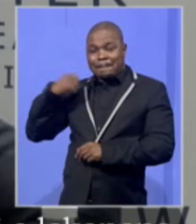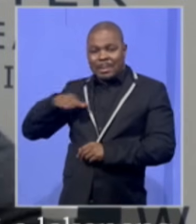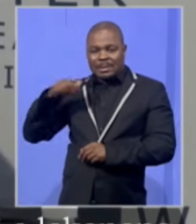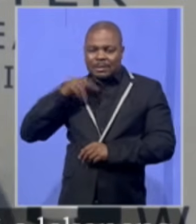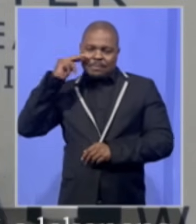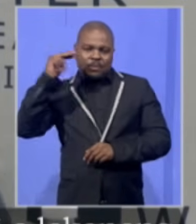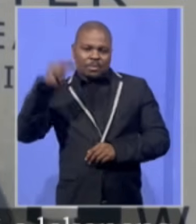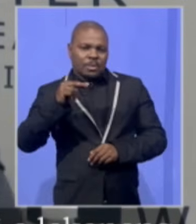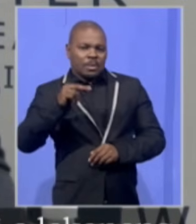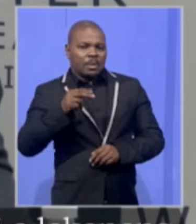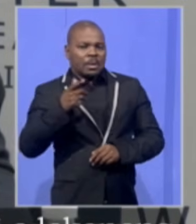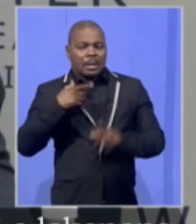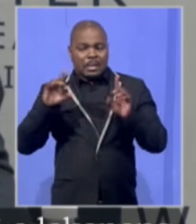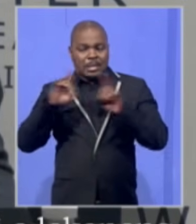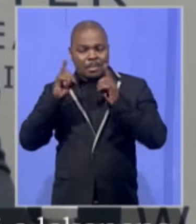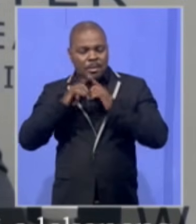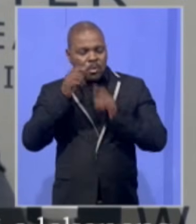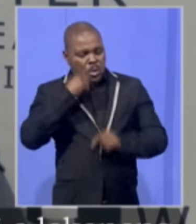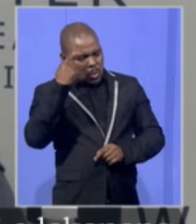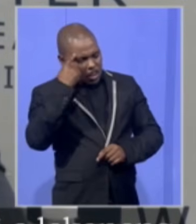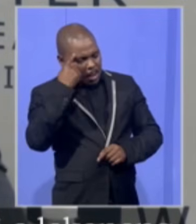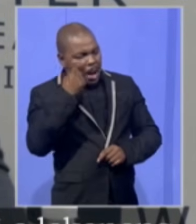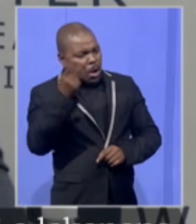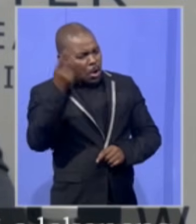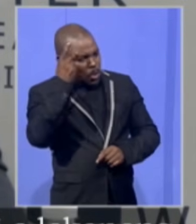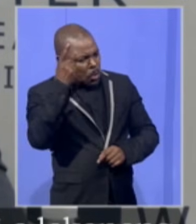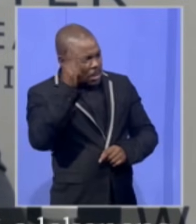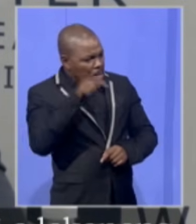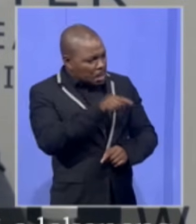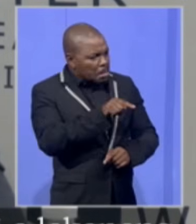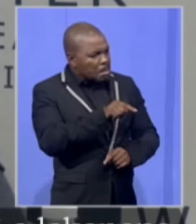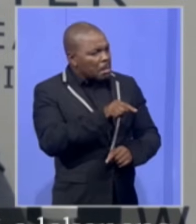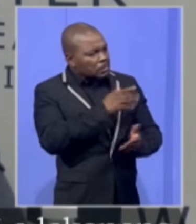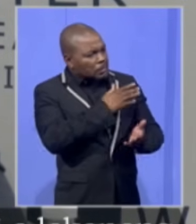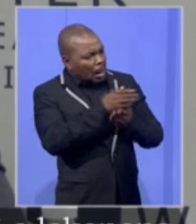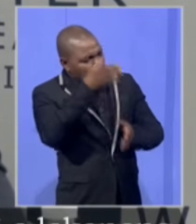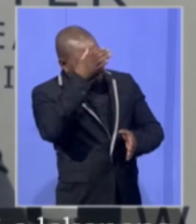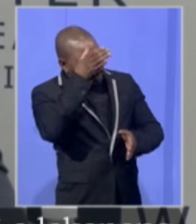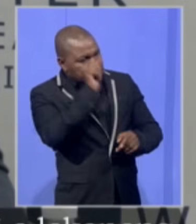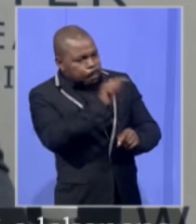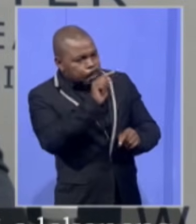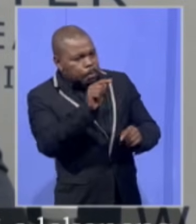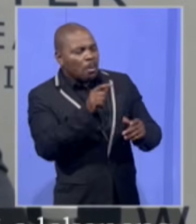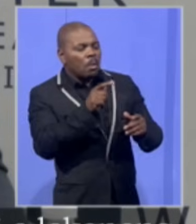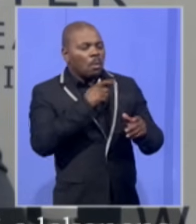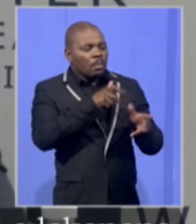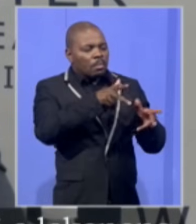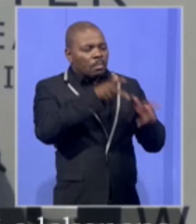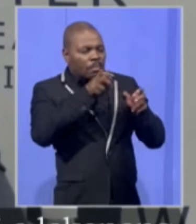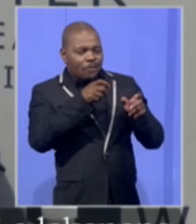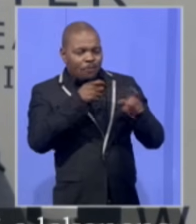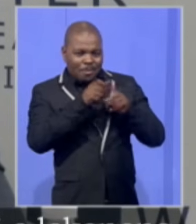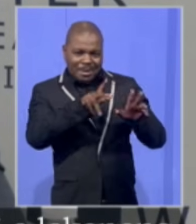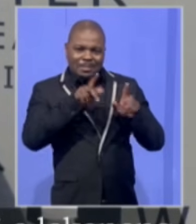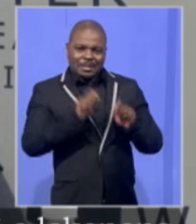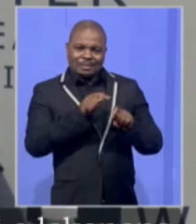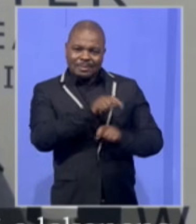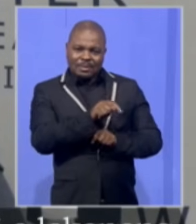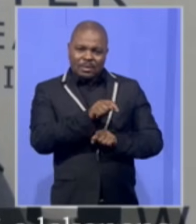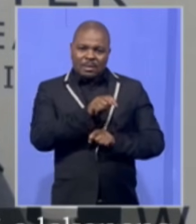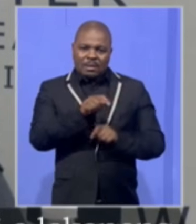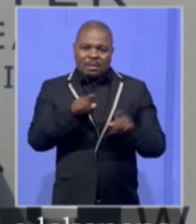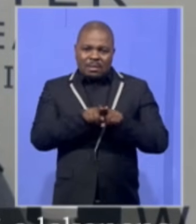has established a knowledge base where some of the experts who were involved in Cape Town when we, for